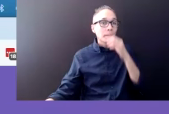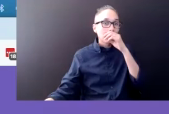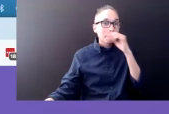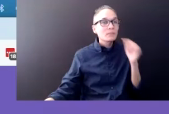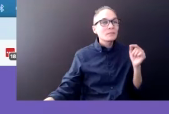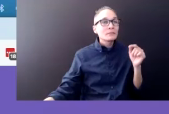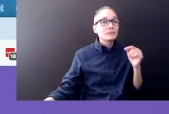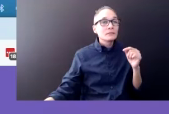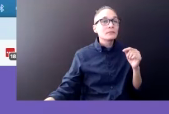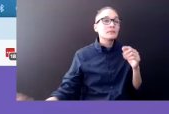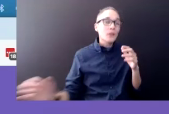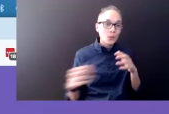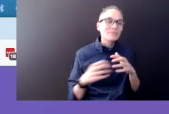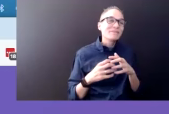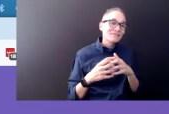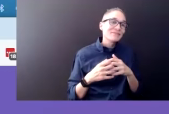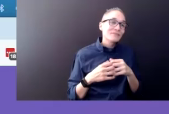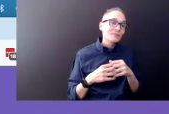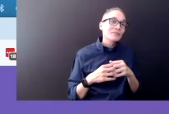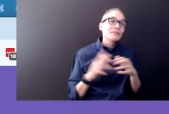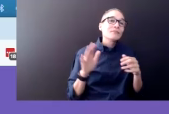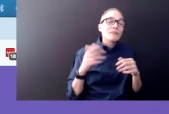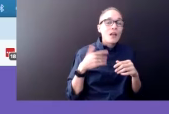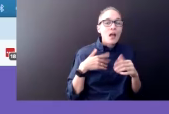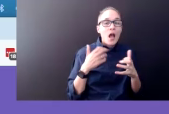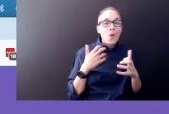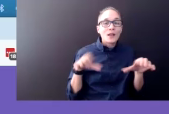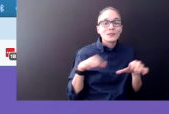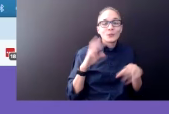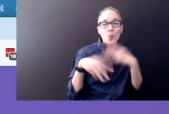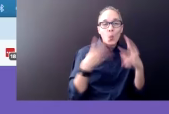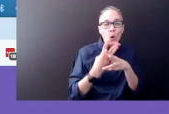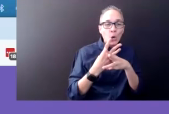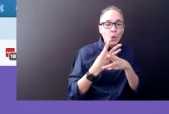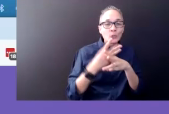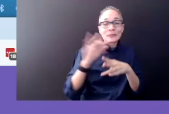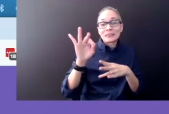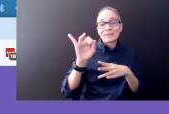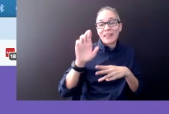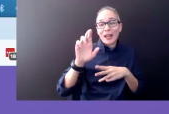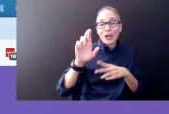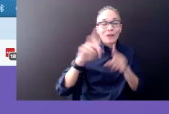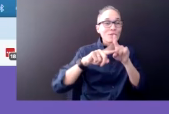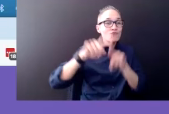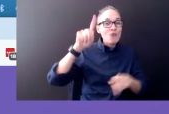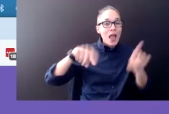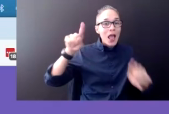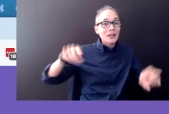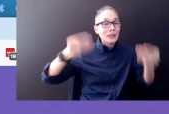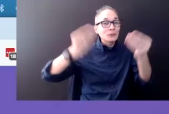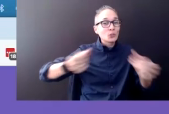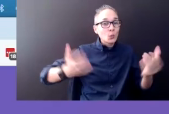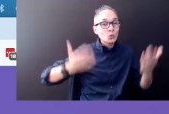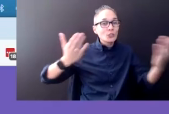go ahead. um but yeah, like I wanted to do a World's Fair of like random solutions with code.